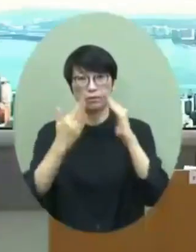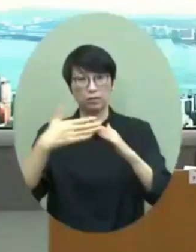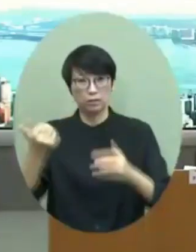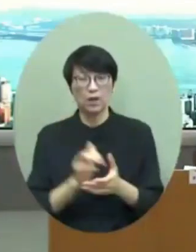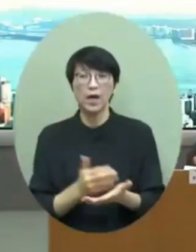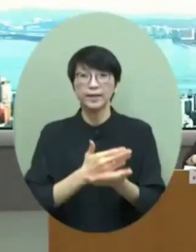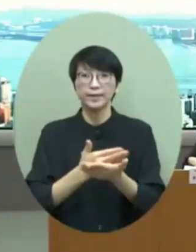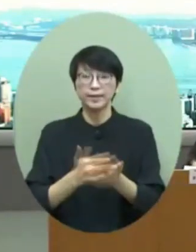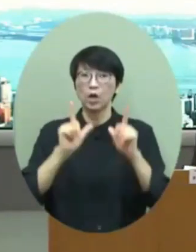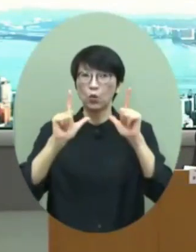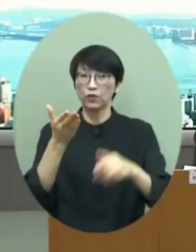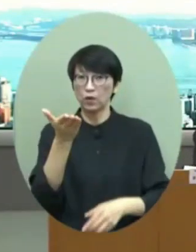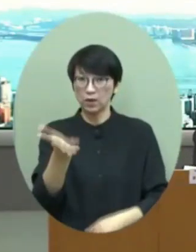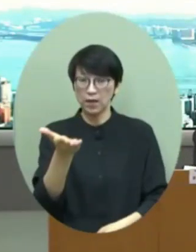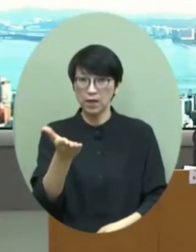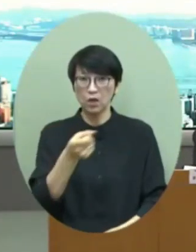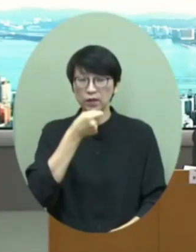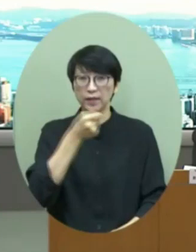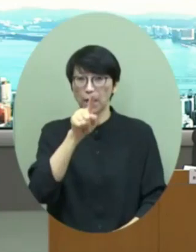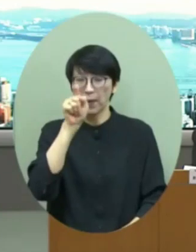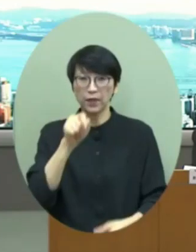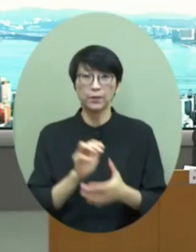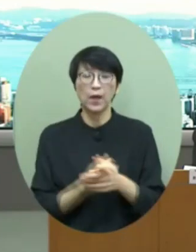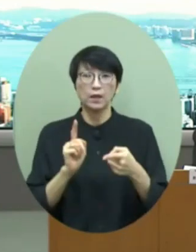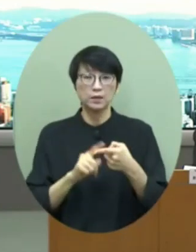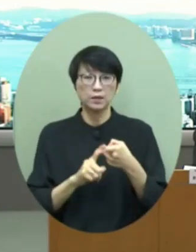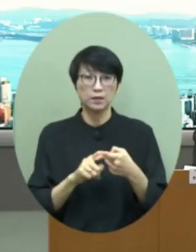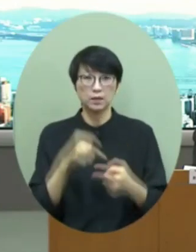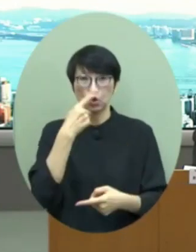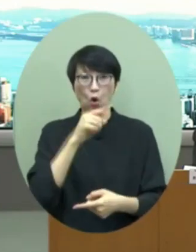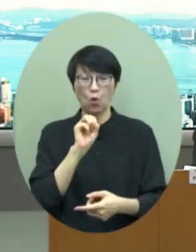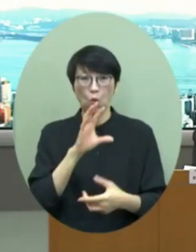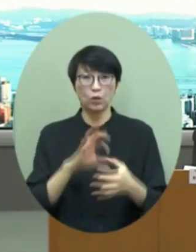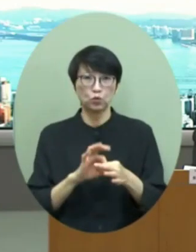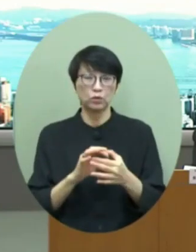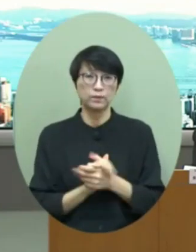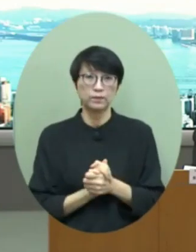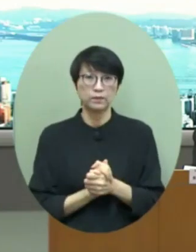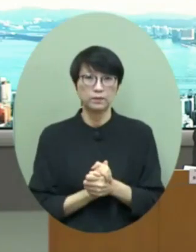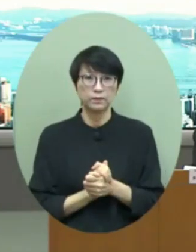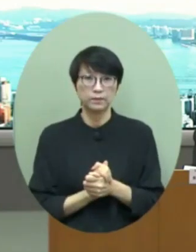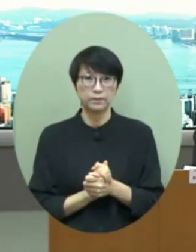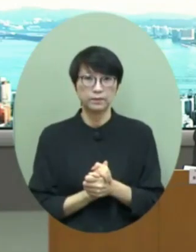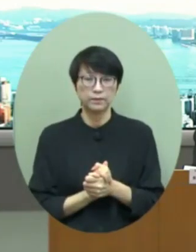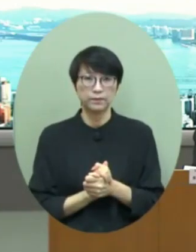be deprived of your political rights for life? As for Jay, thank you.